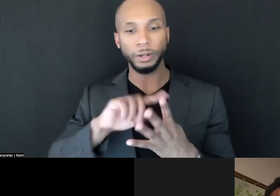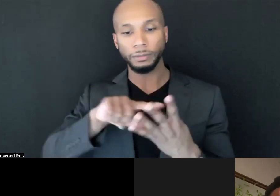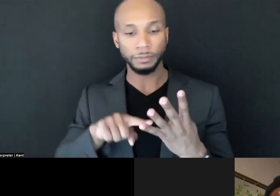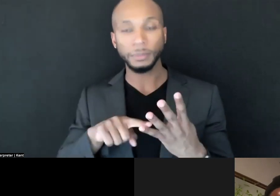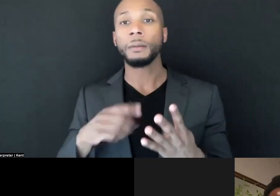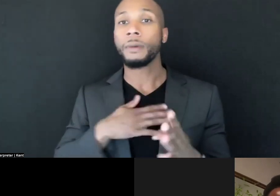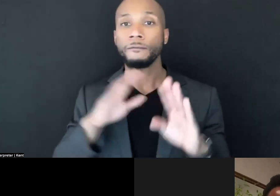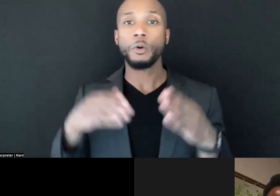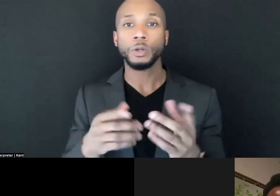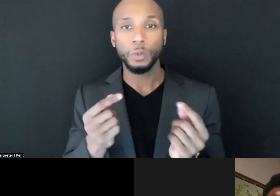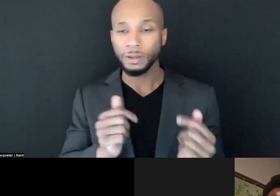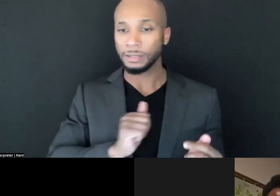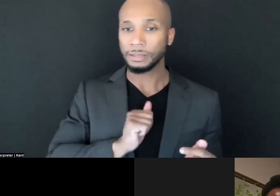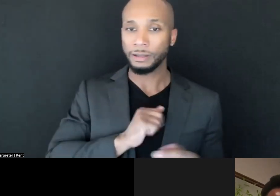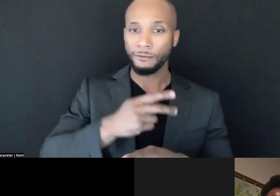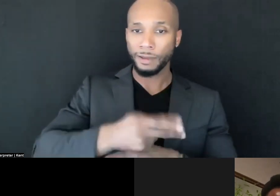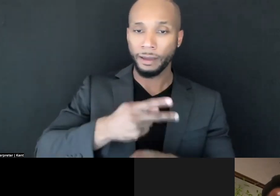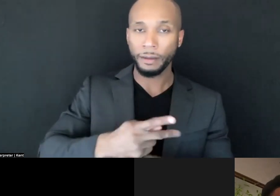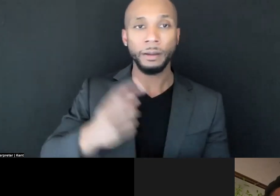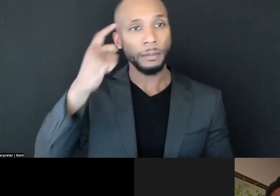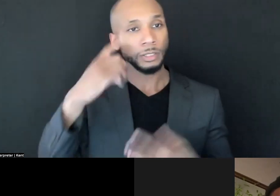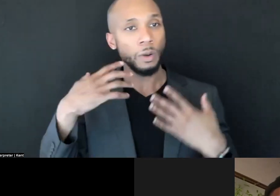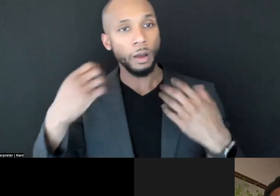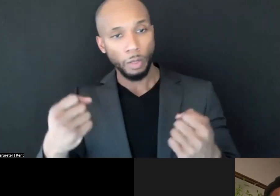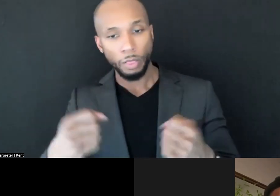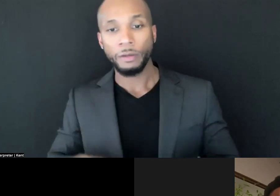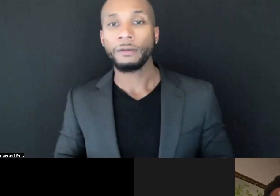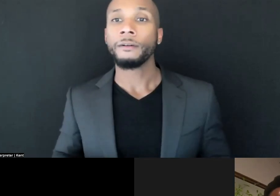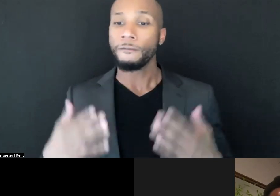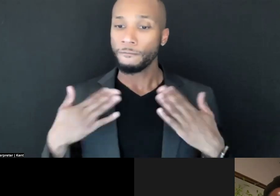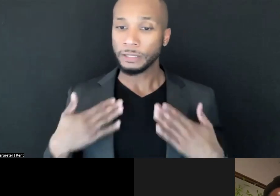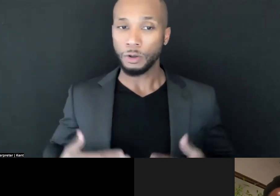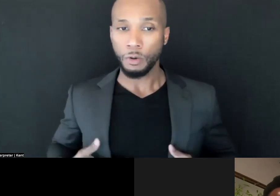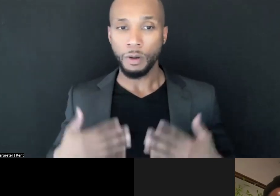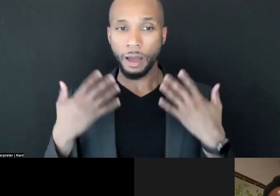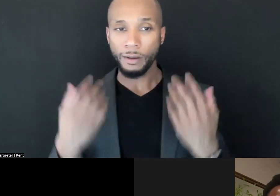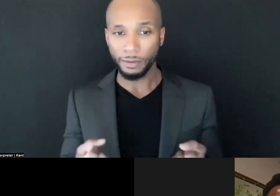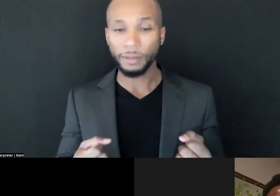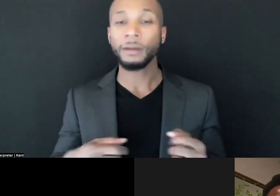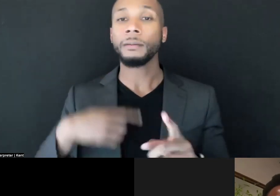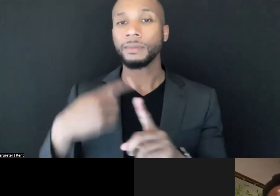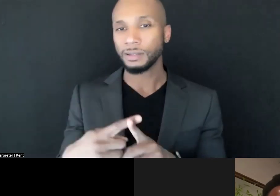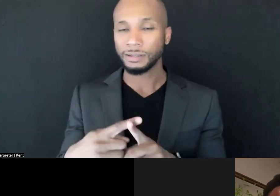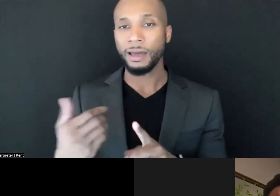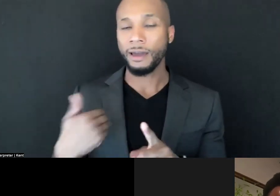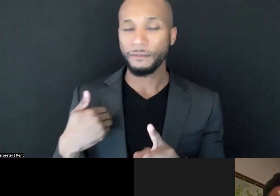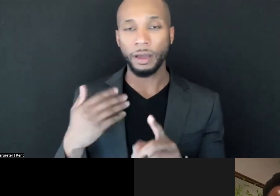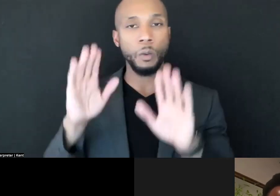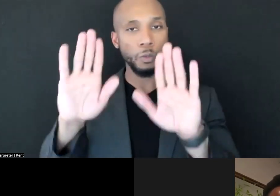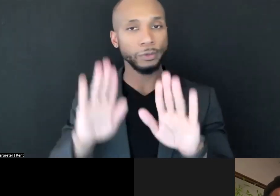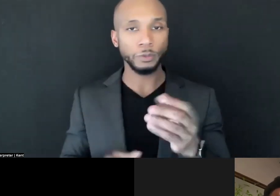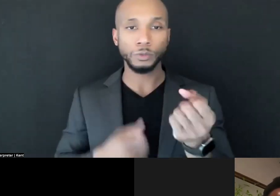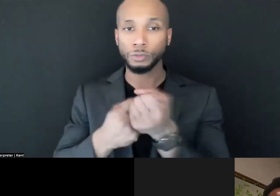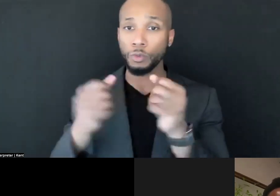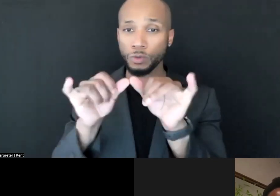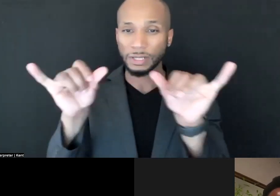about self-care, mental health, and physical health, and having a great support system.